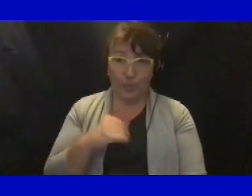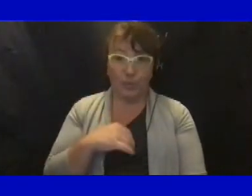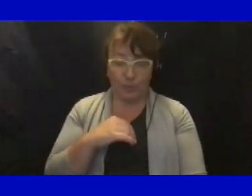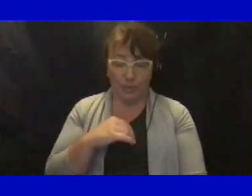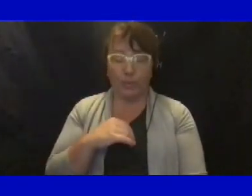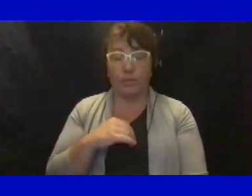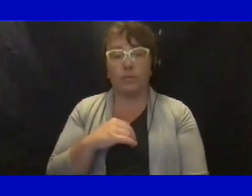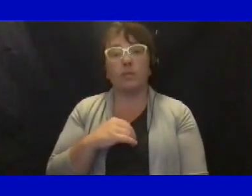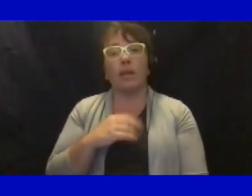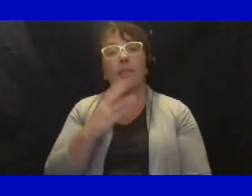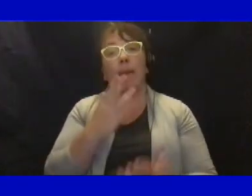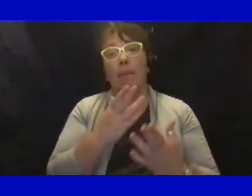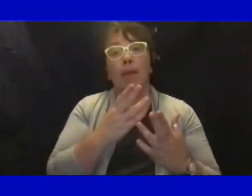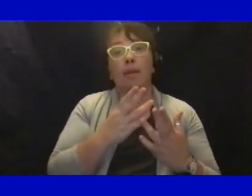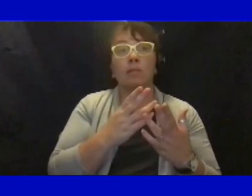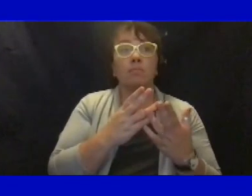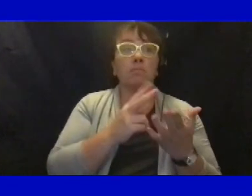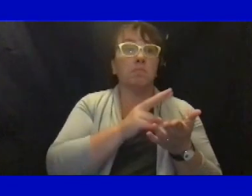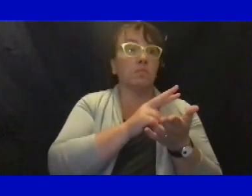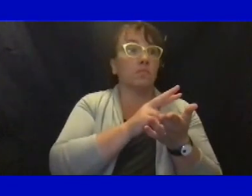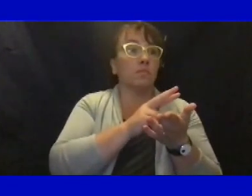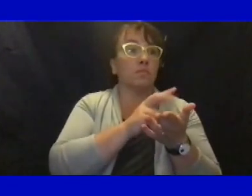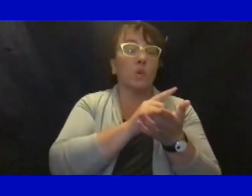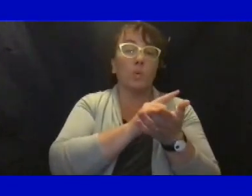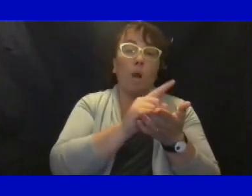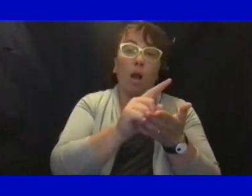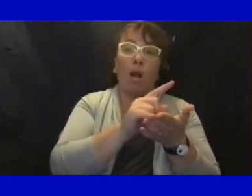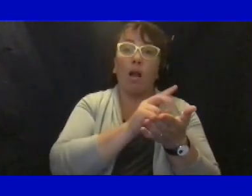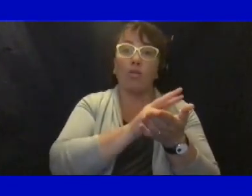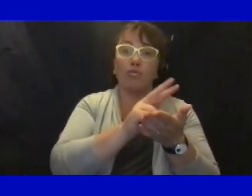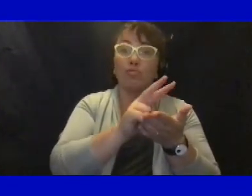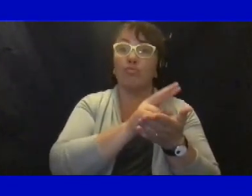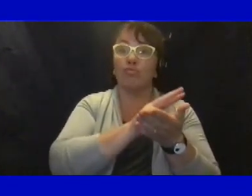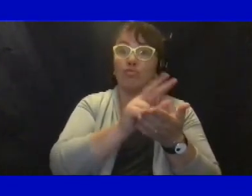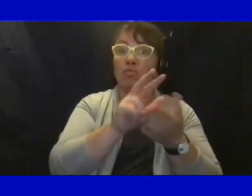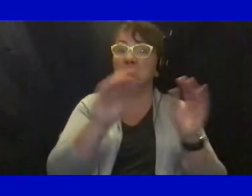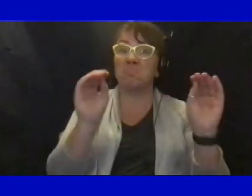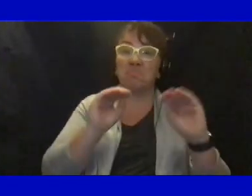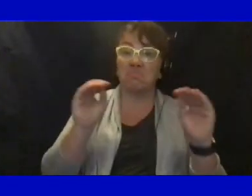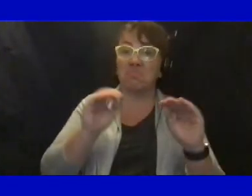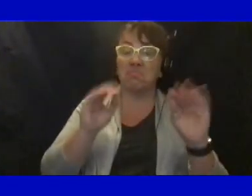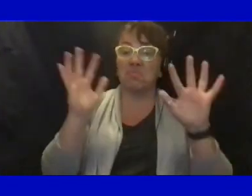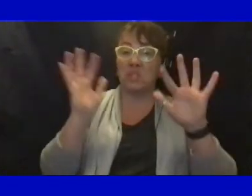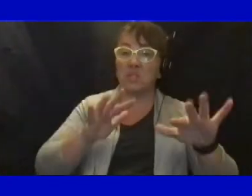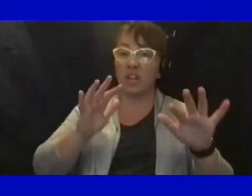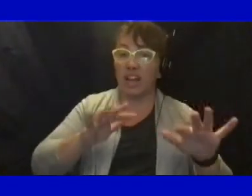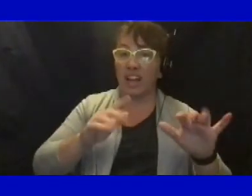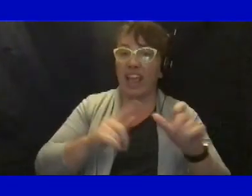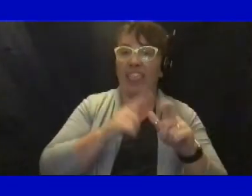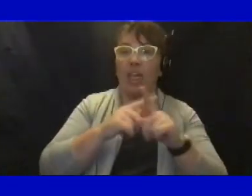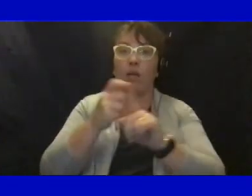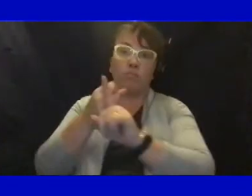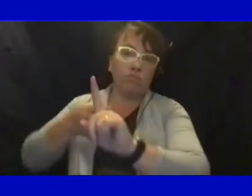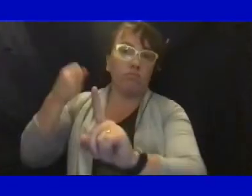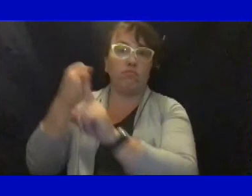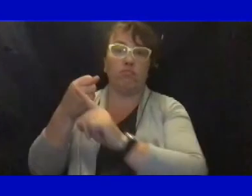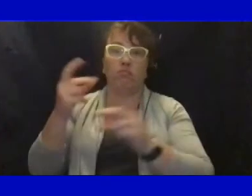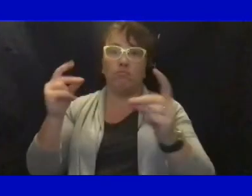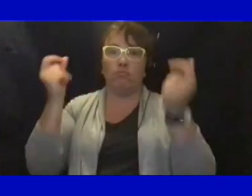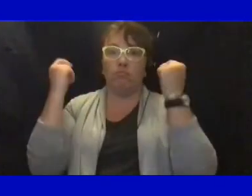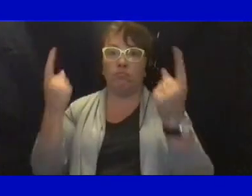you get walloped with heavy rain from a big winter storm. So the challenges with La Nina are